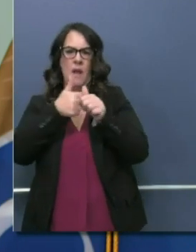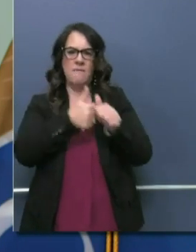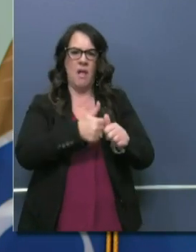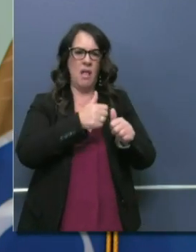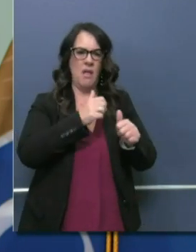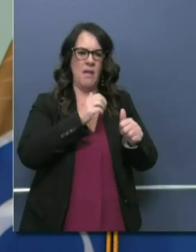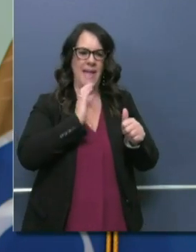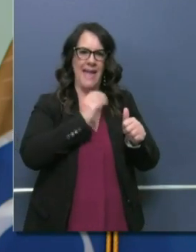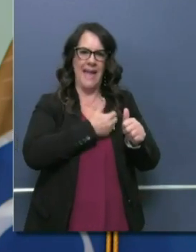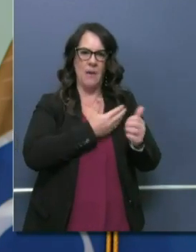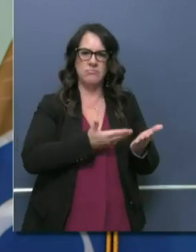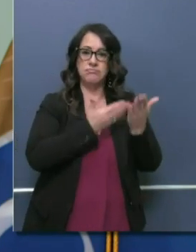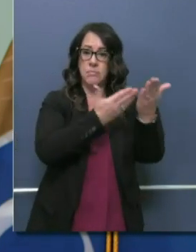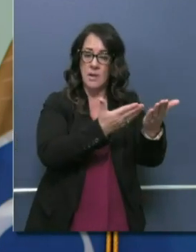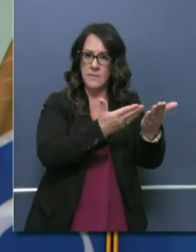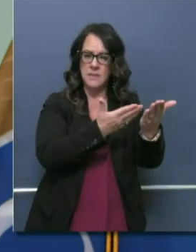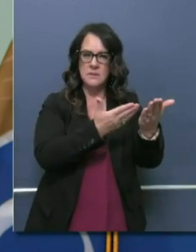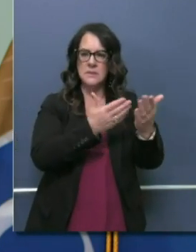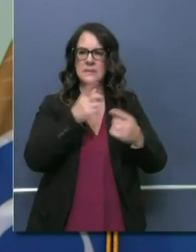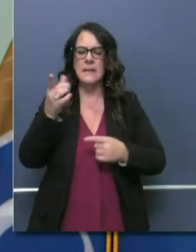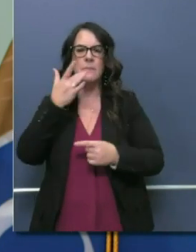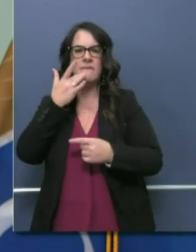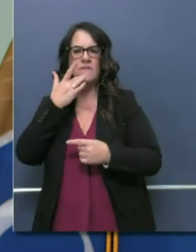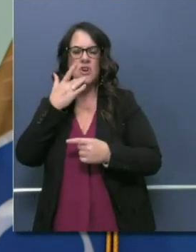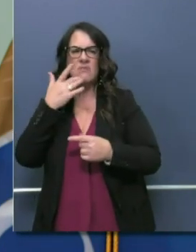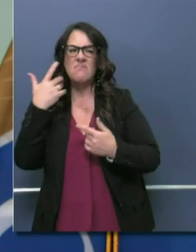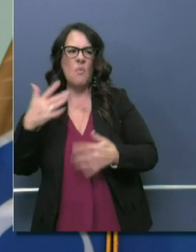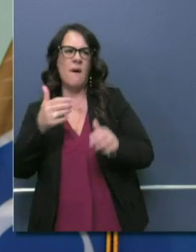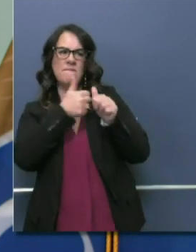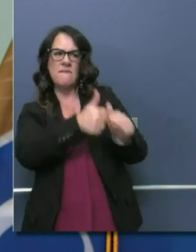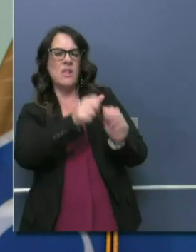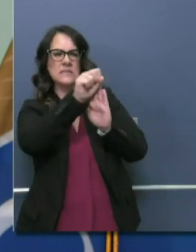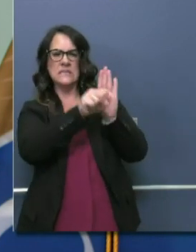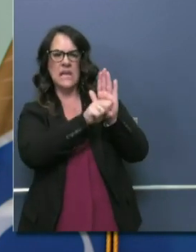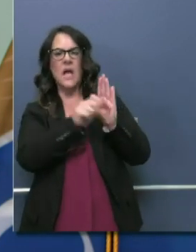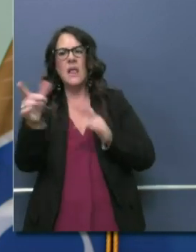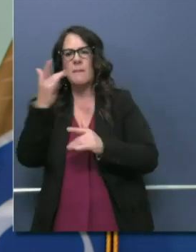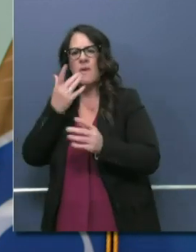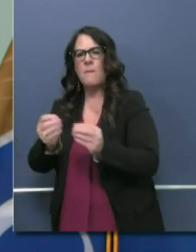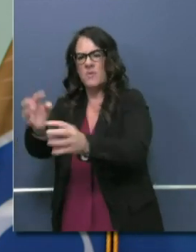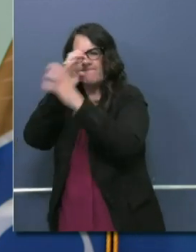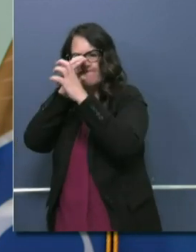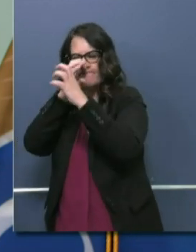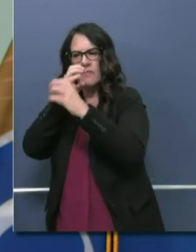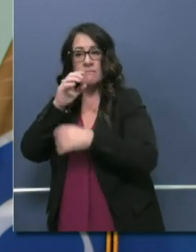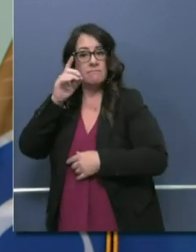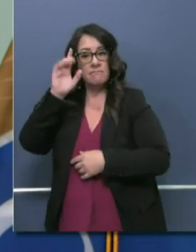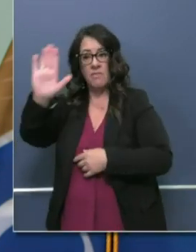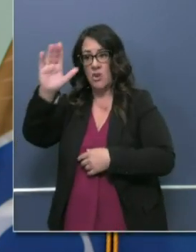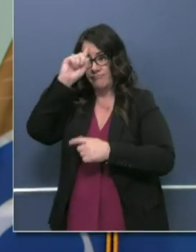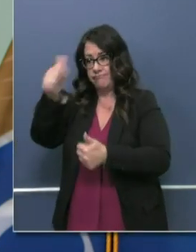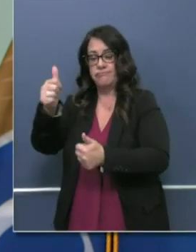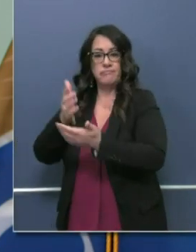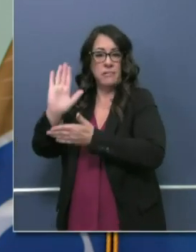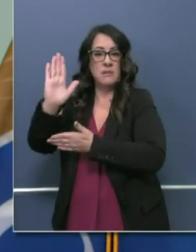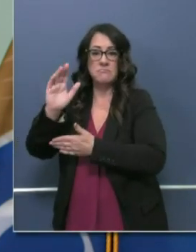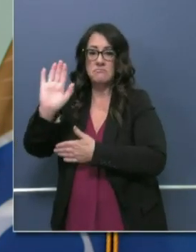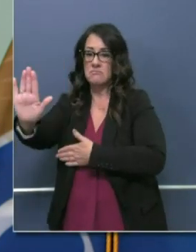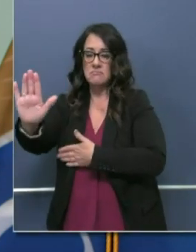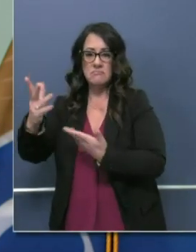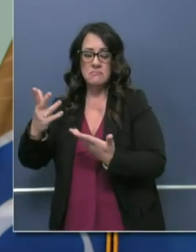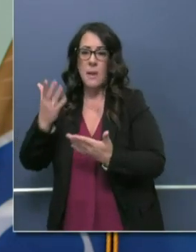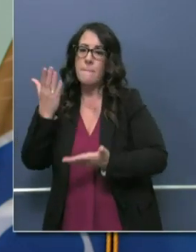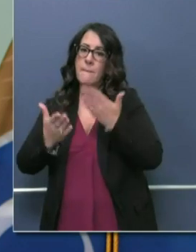into compliance with the state guidelines, they have that right. Others, because conditions are very different in the